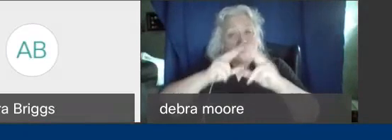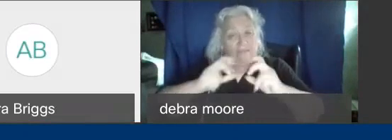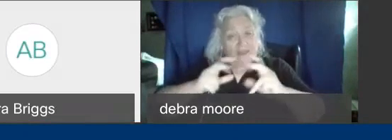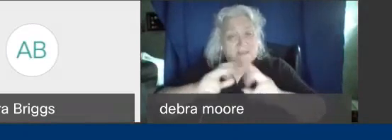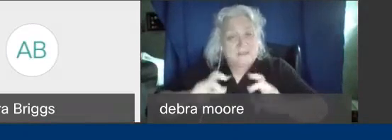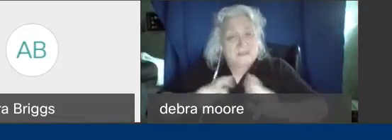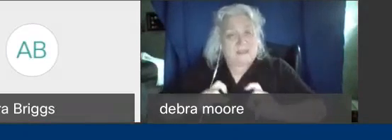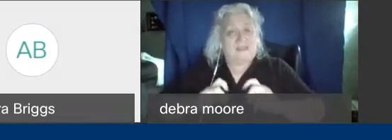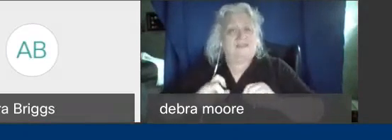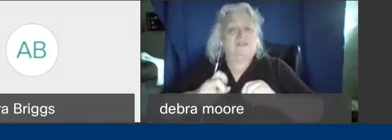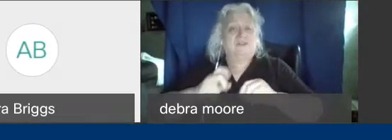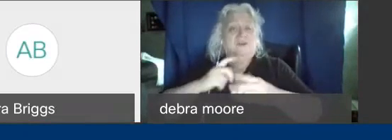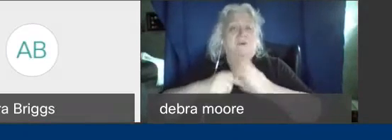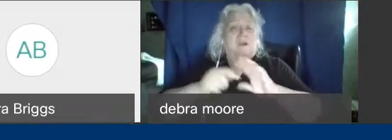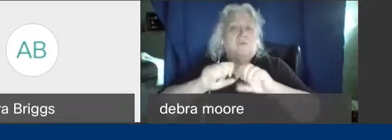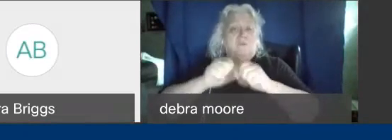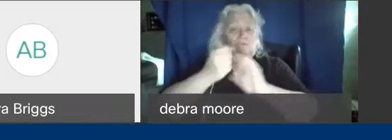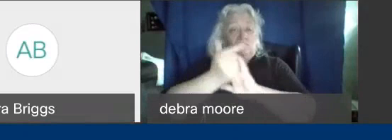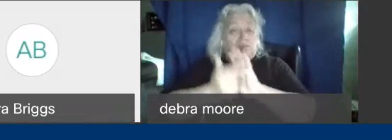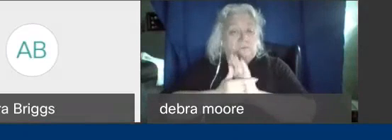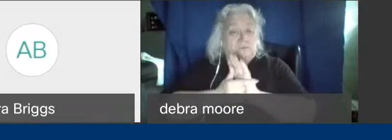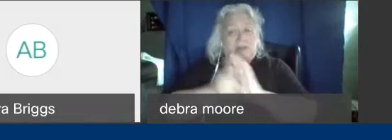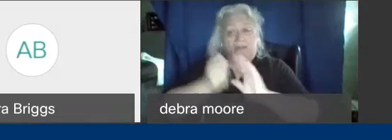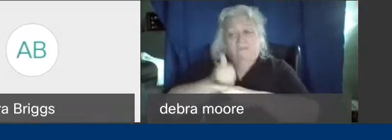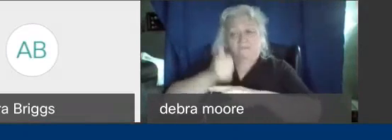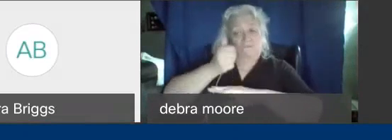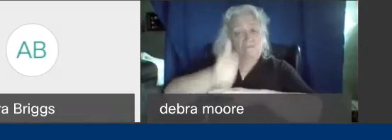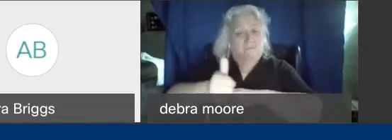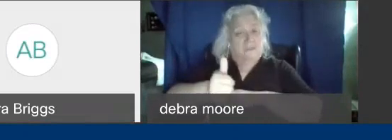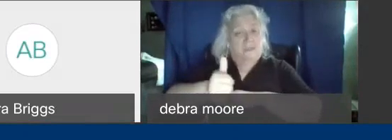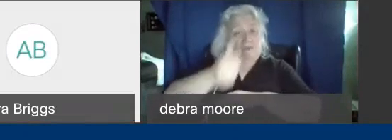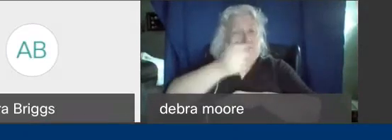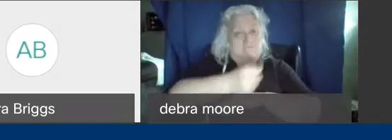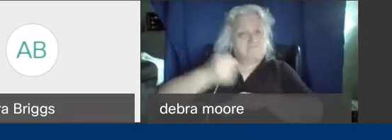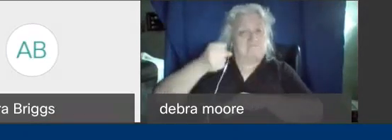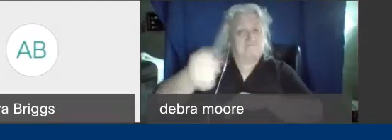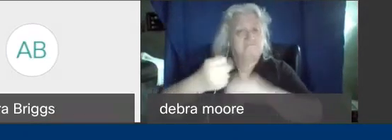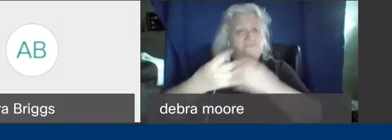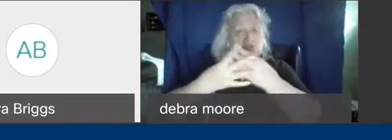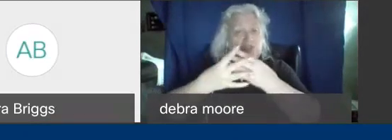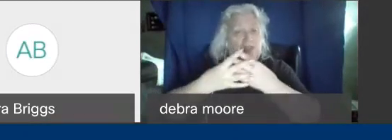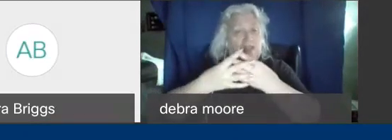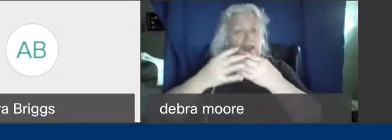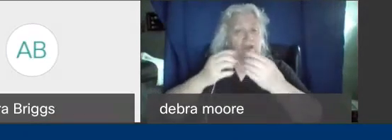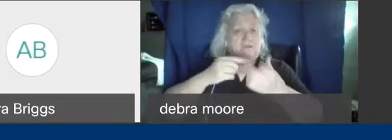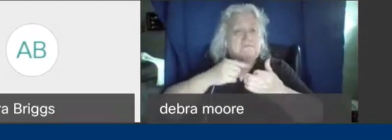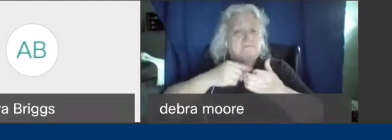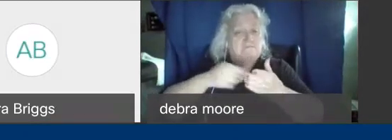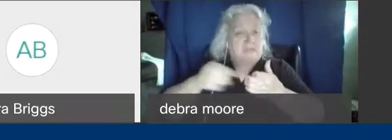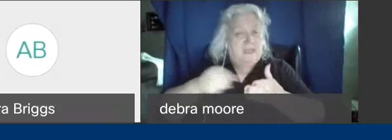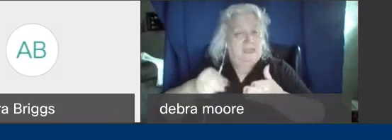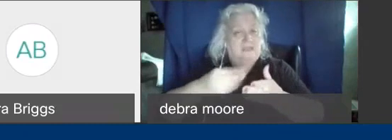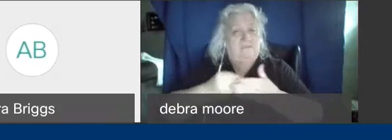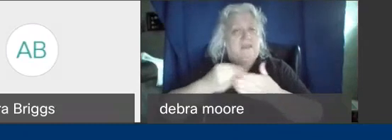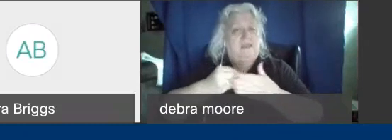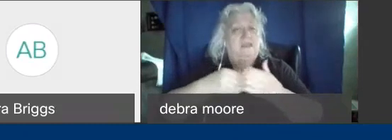were involved, and any criminal charges filed, including findings and sanctions imposed on the organization. So